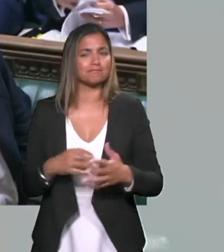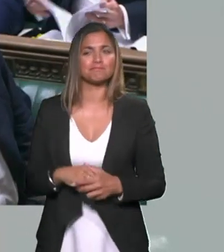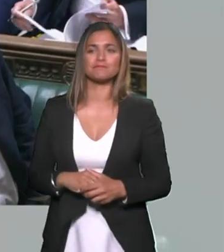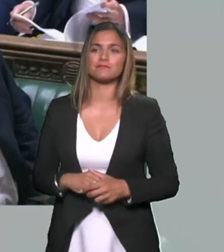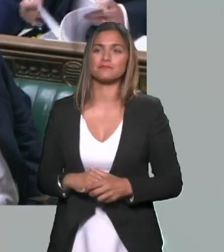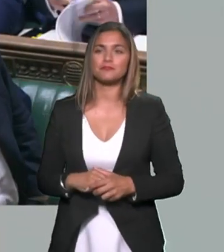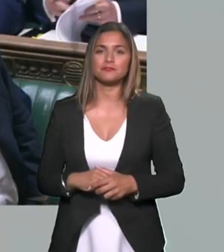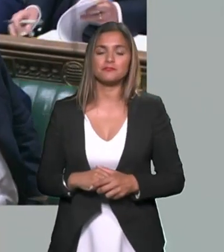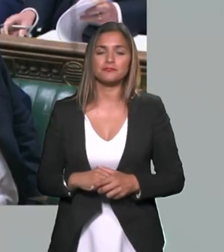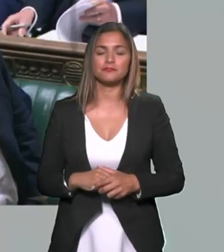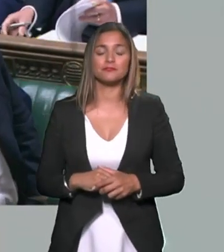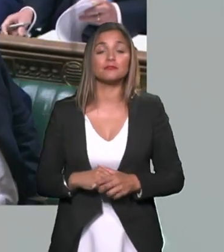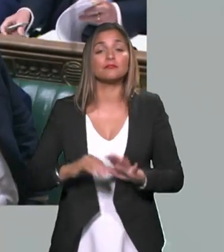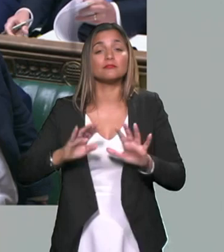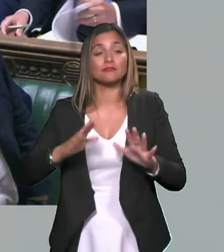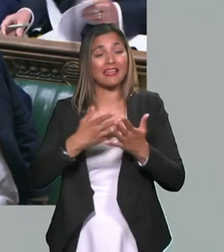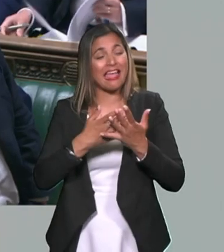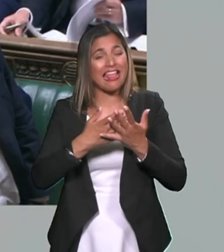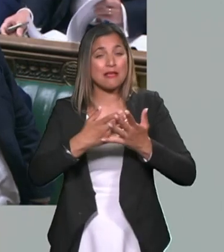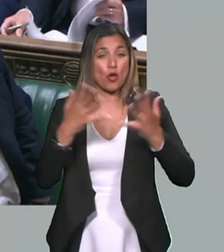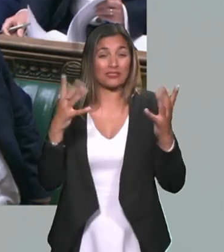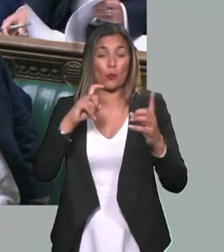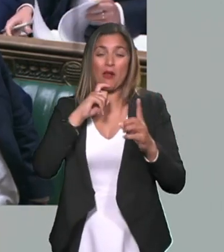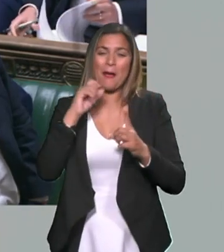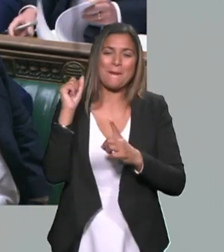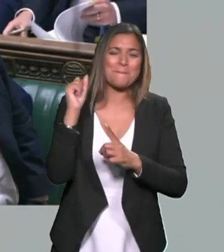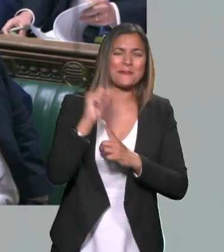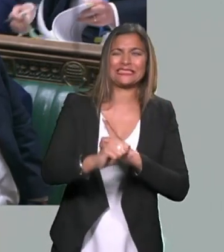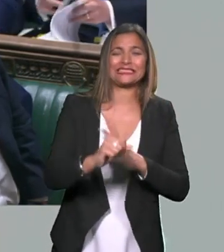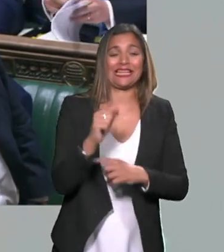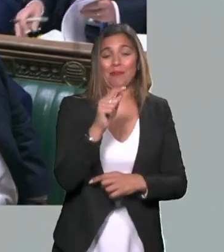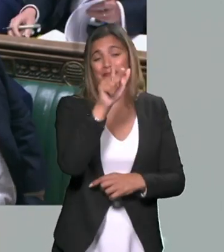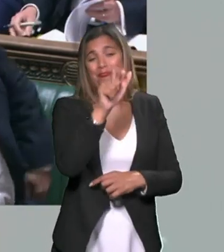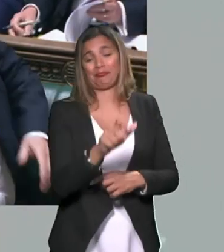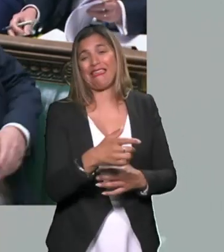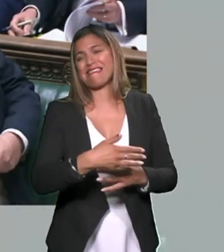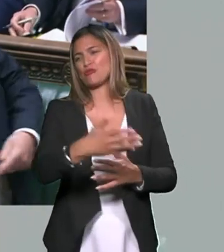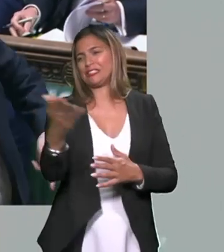Let me just tell him that any one of them will wipe the floor with Captain.